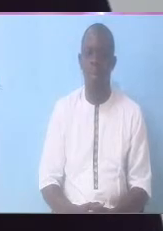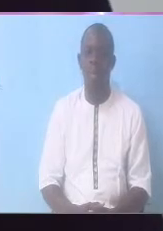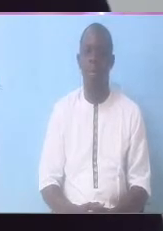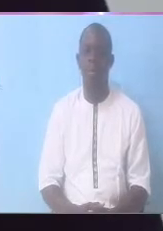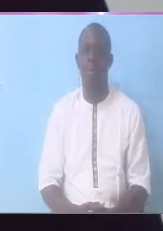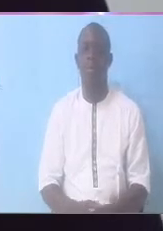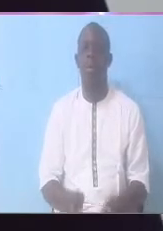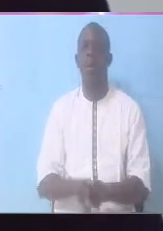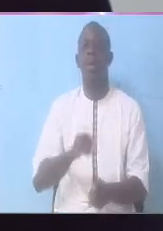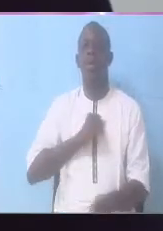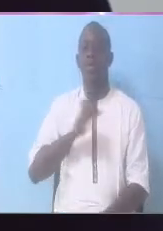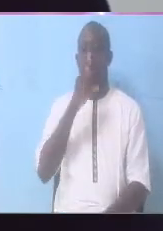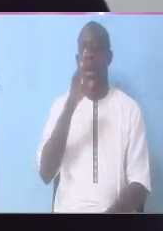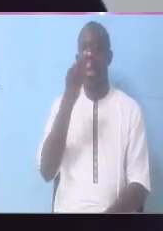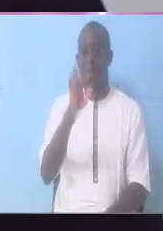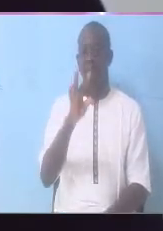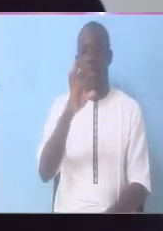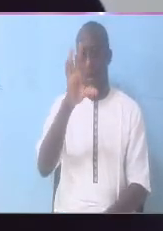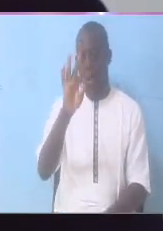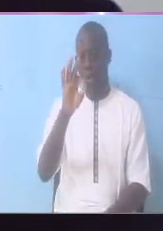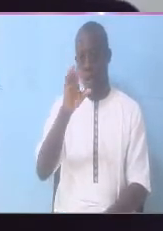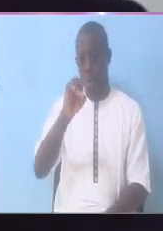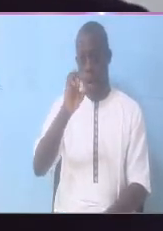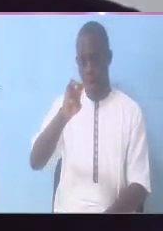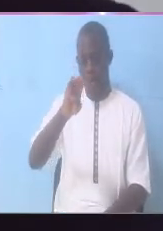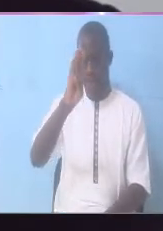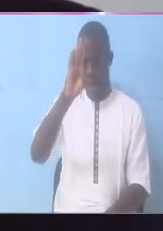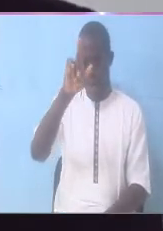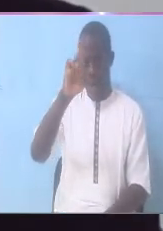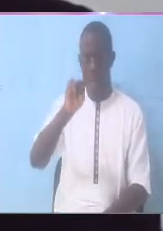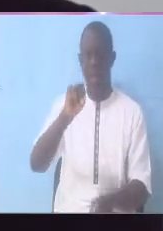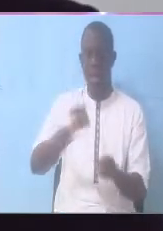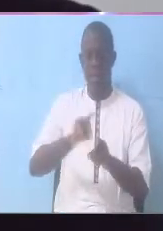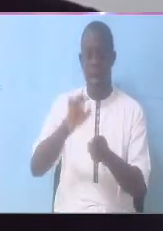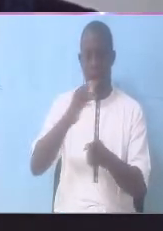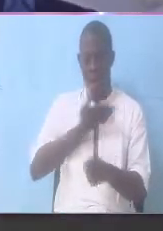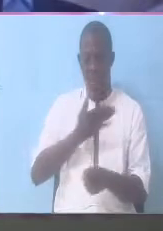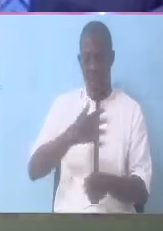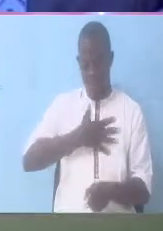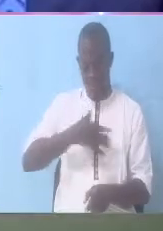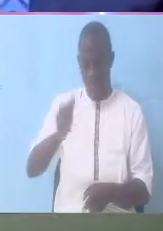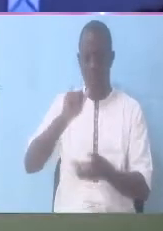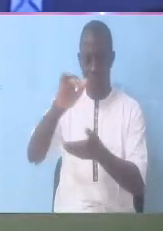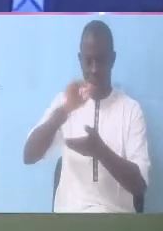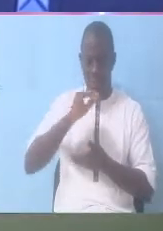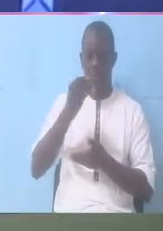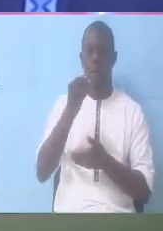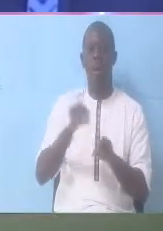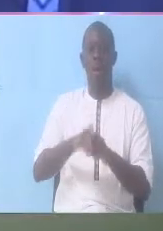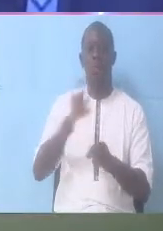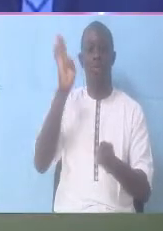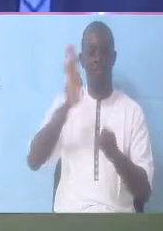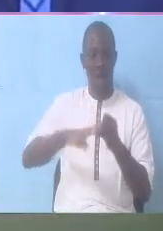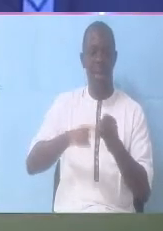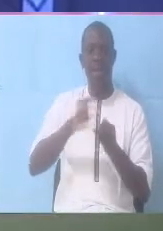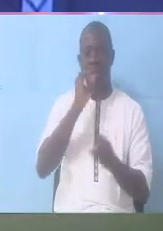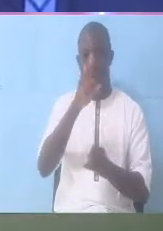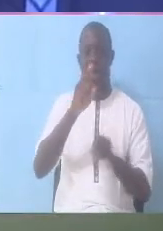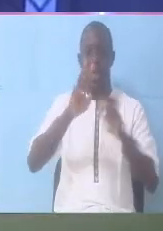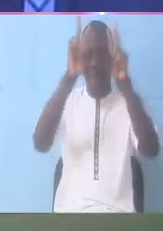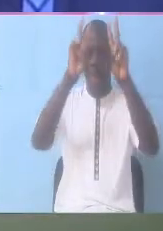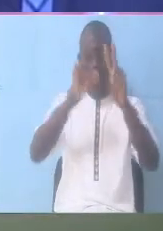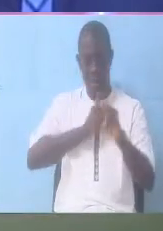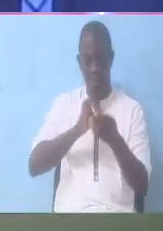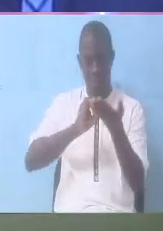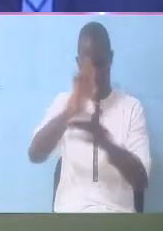receive money, I did not need to tell you under whose instructions, sir. So we can conclude it is Yaya Jammeh's instructions.